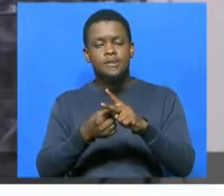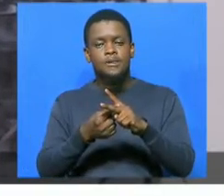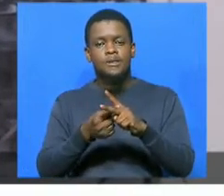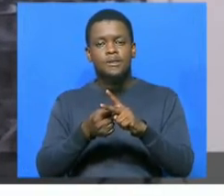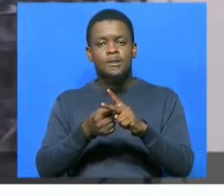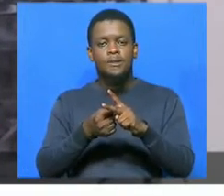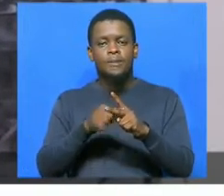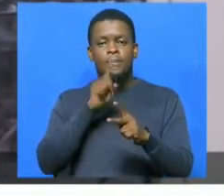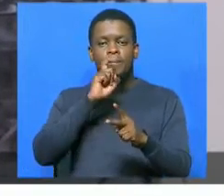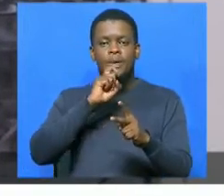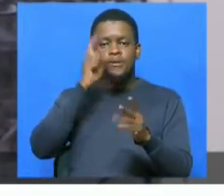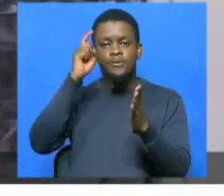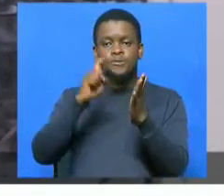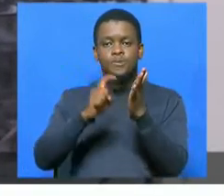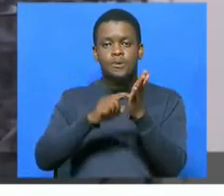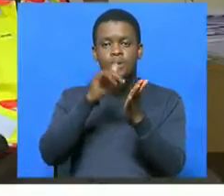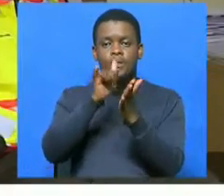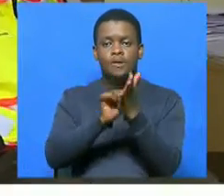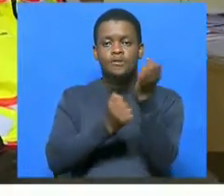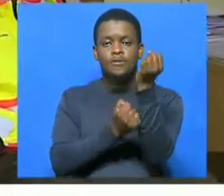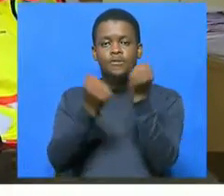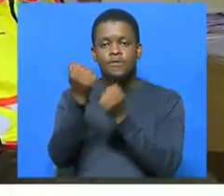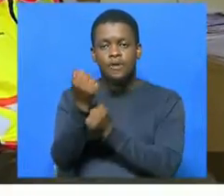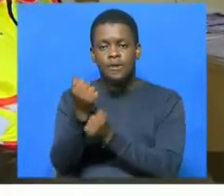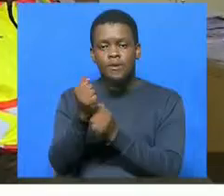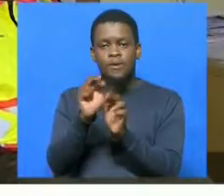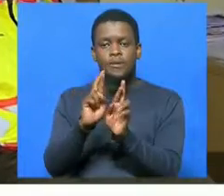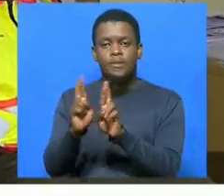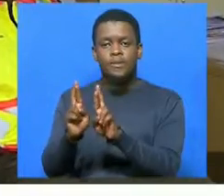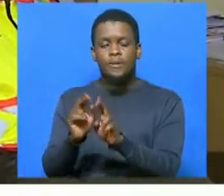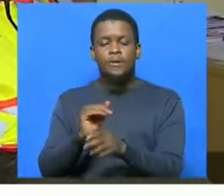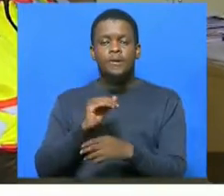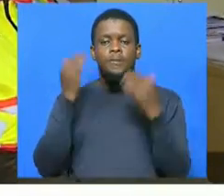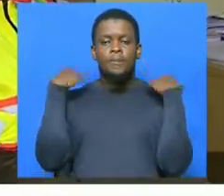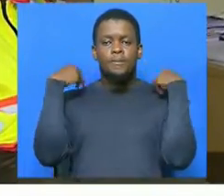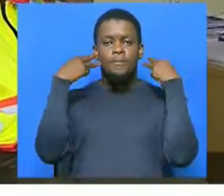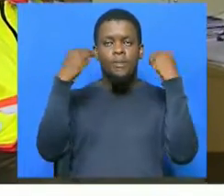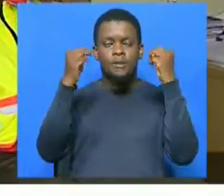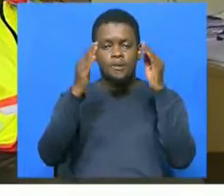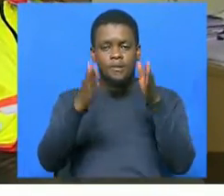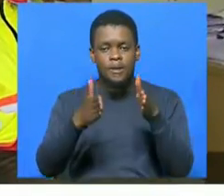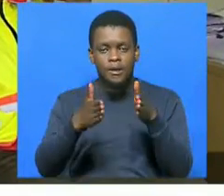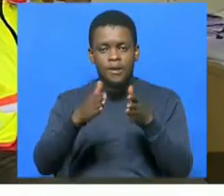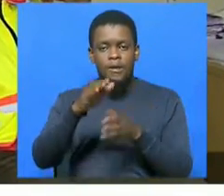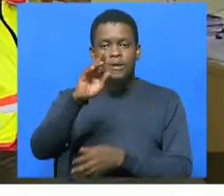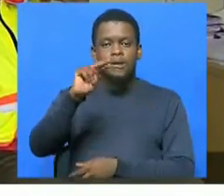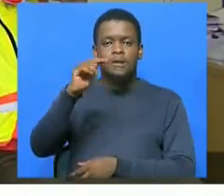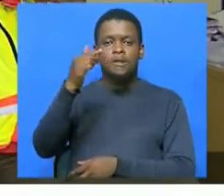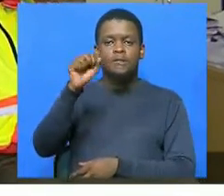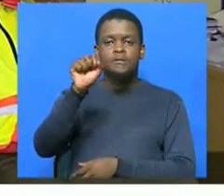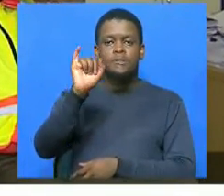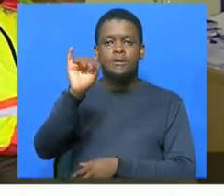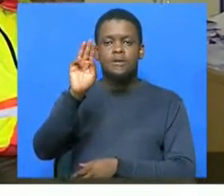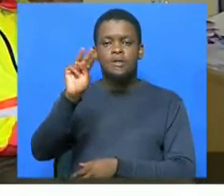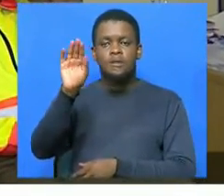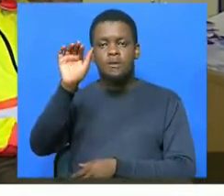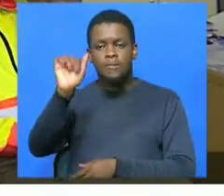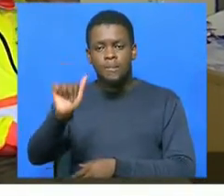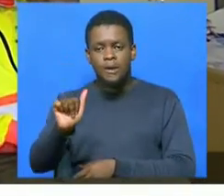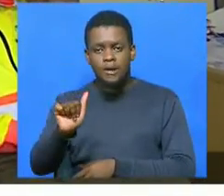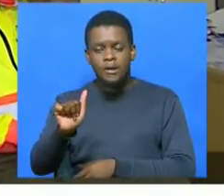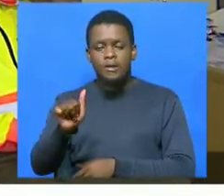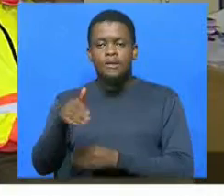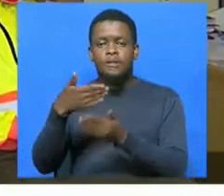the infrastructure is up to scratch. Minister Nzima says bottlenecks that hinder the